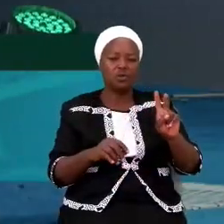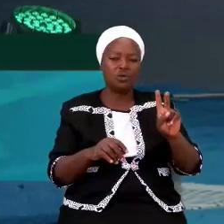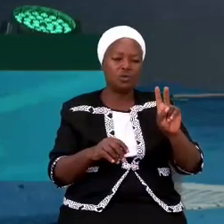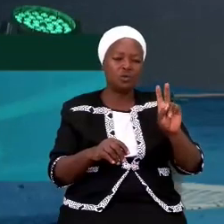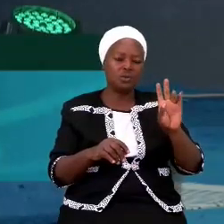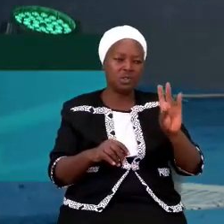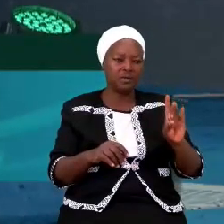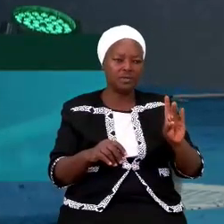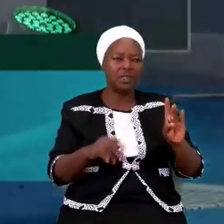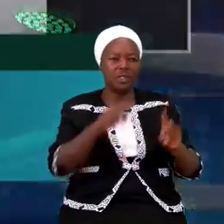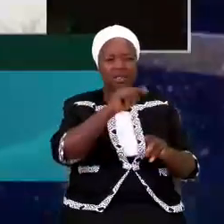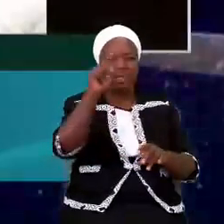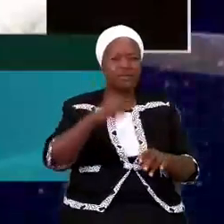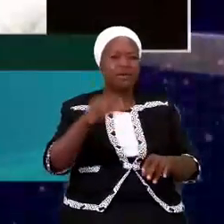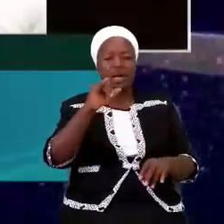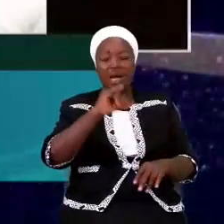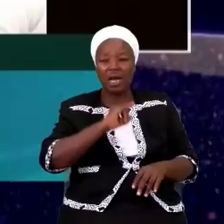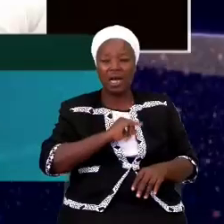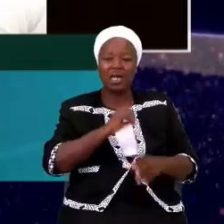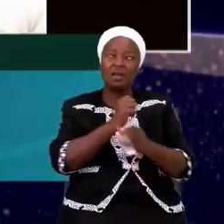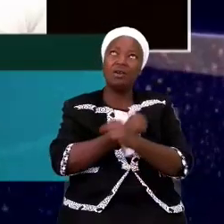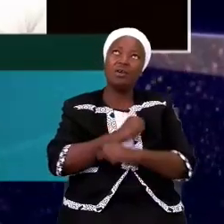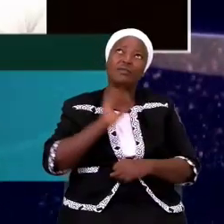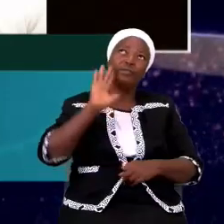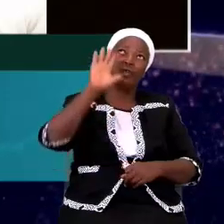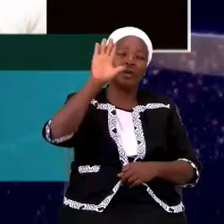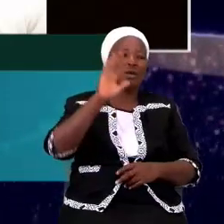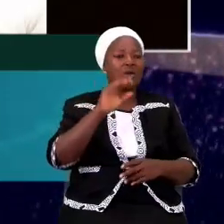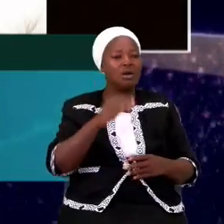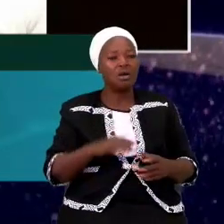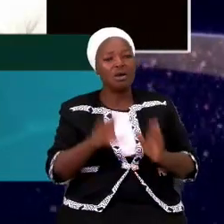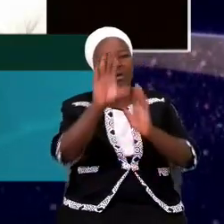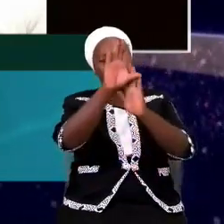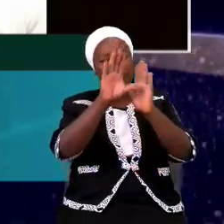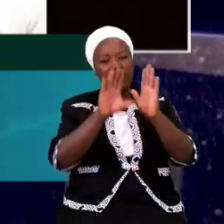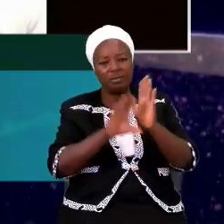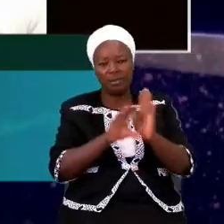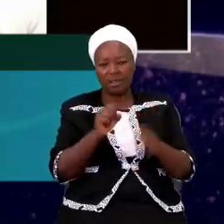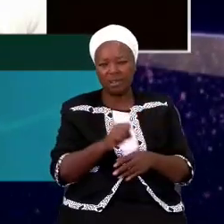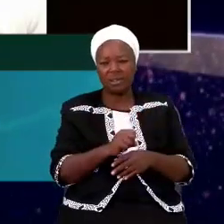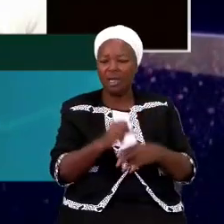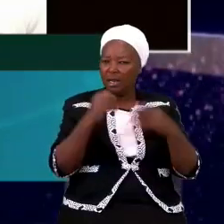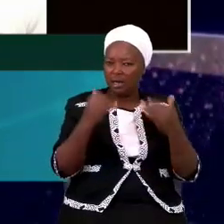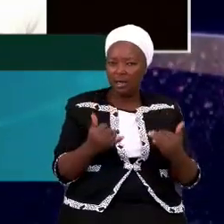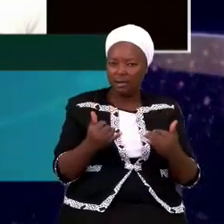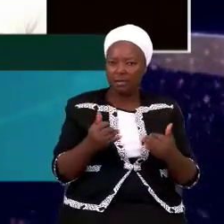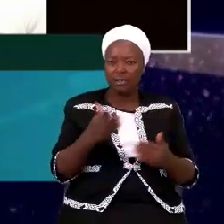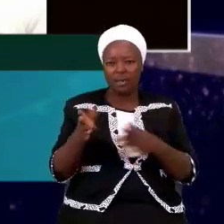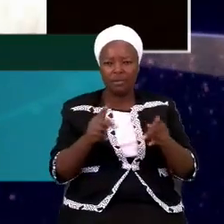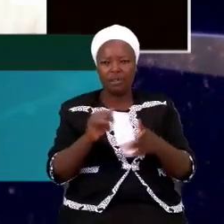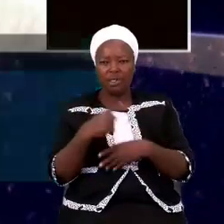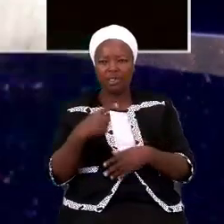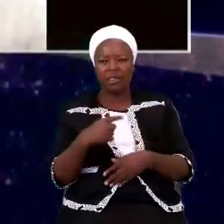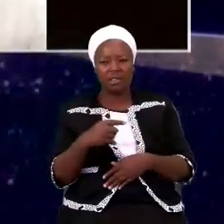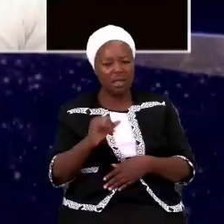there are people that say they love God. I love your healing. That's good. I love the deliverance. That's good. I love